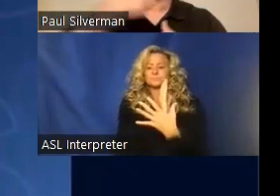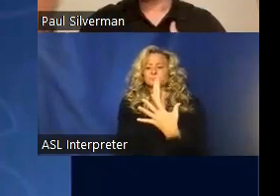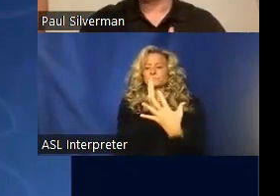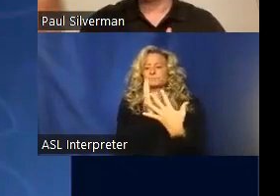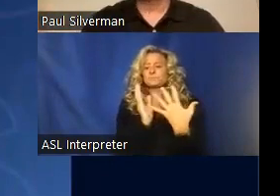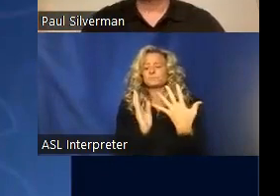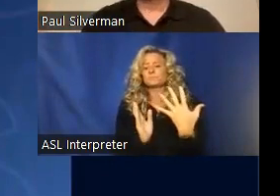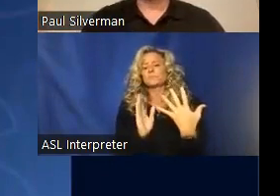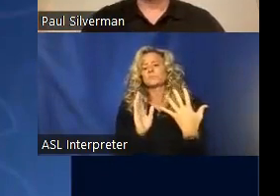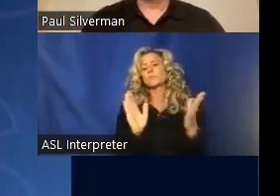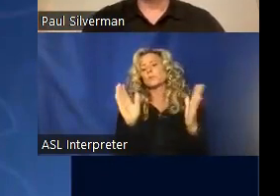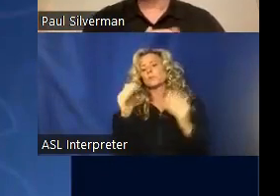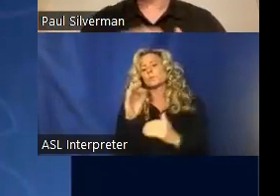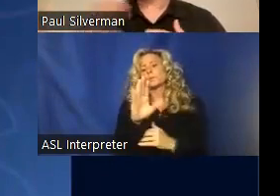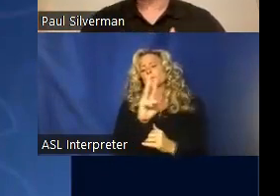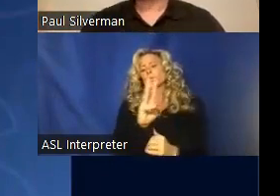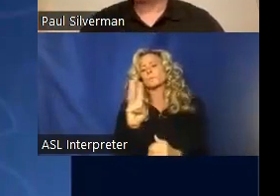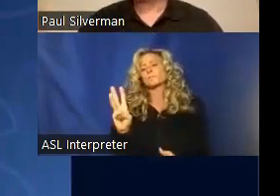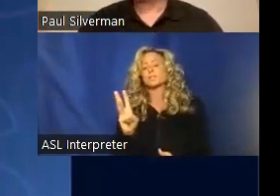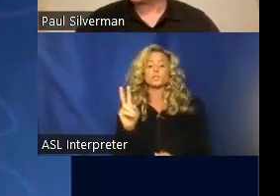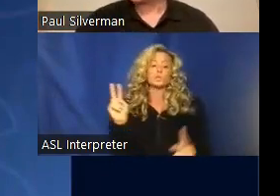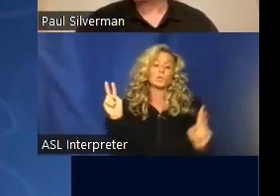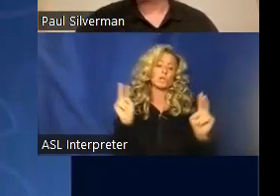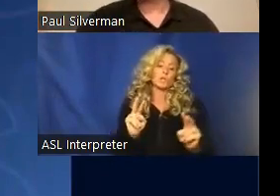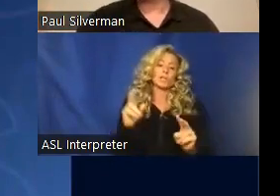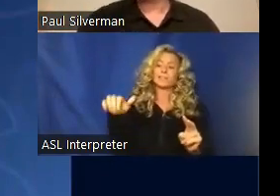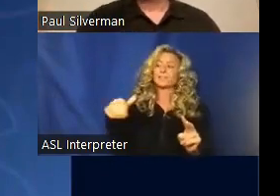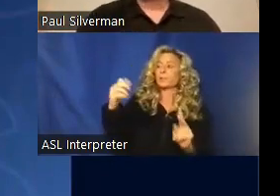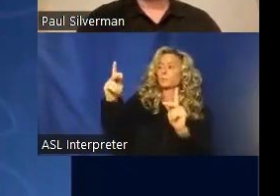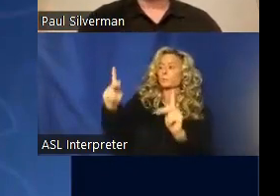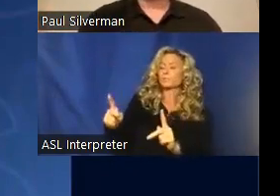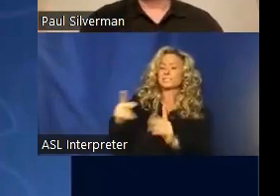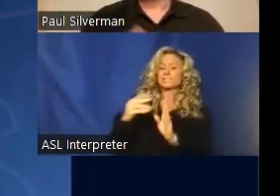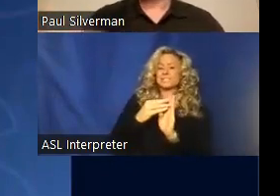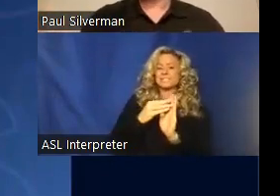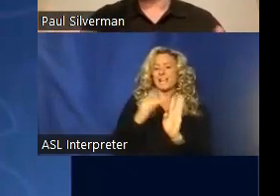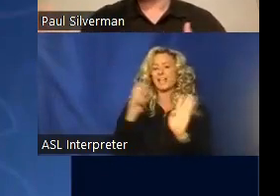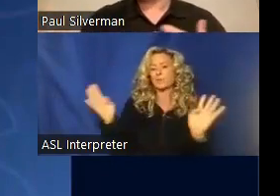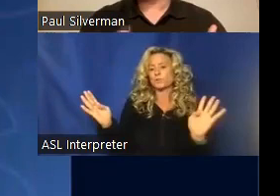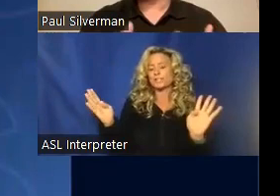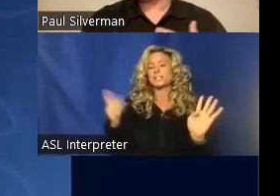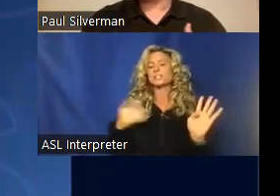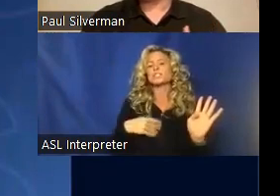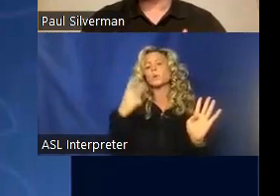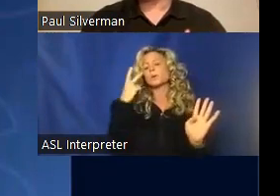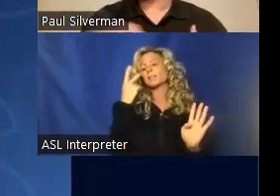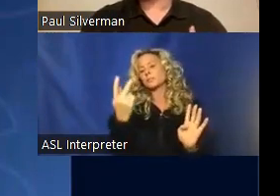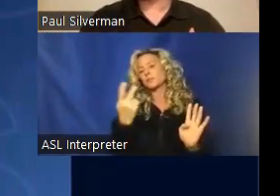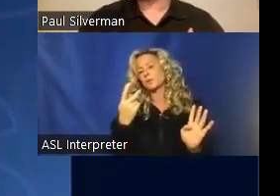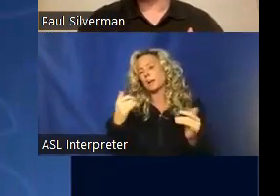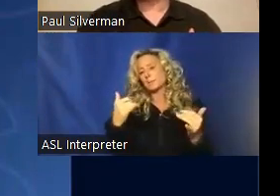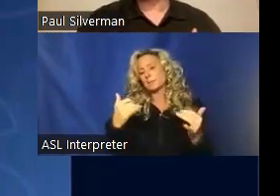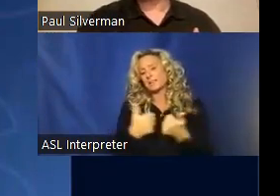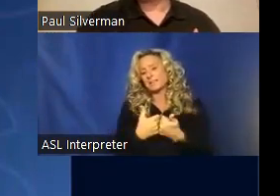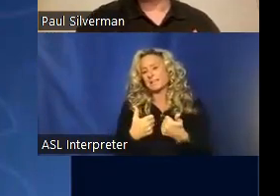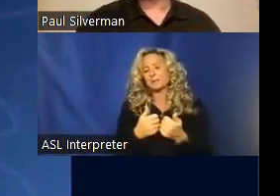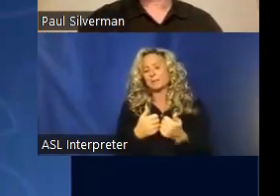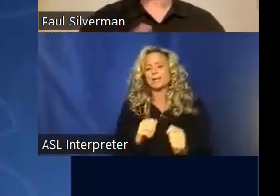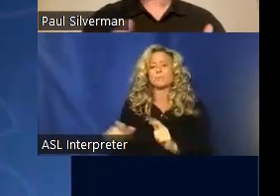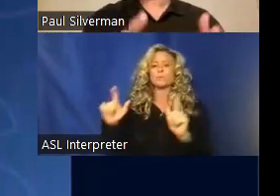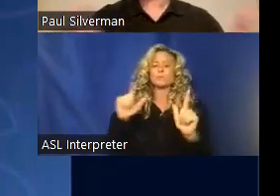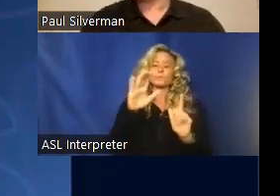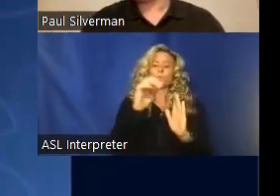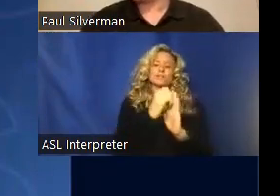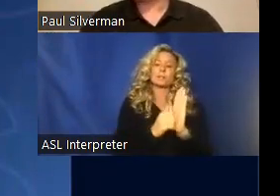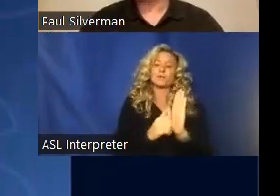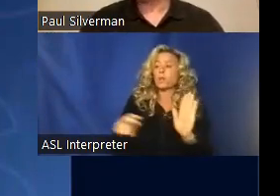cards on your website. You can go look at someone else's gallery. So if you and I both played the game, I could actually look up your account and